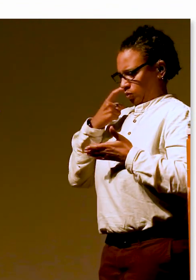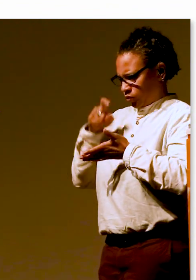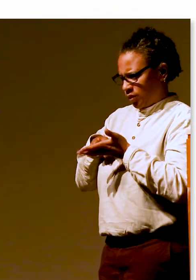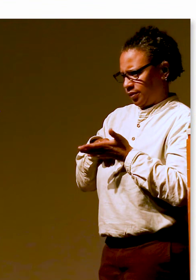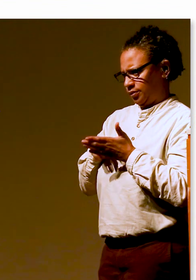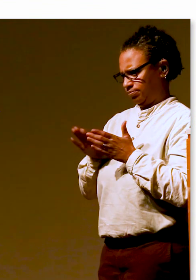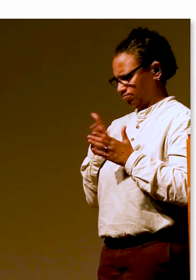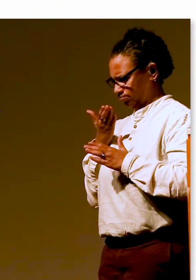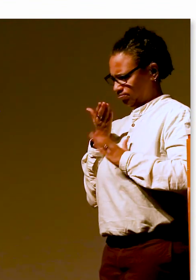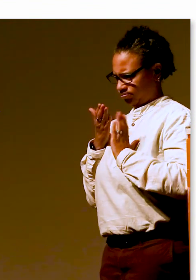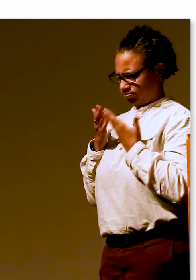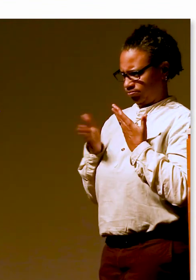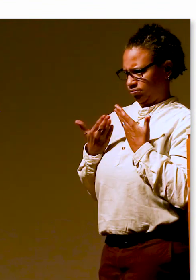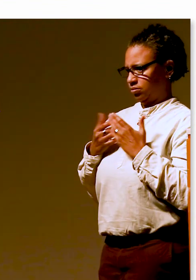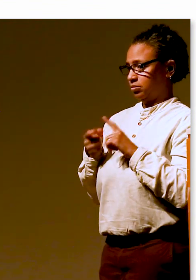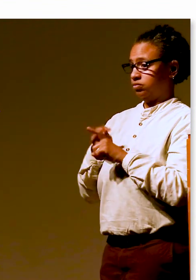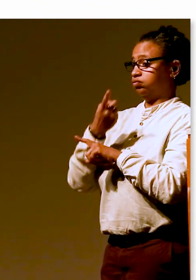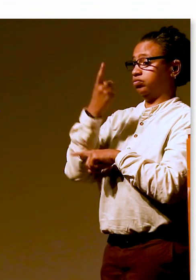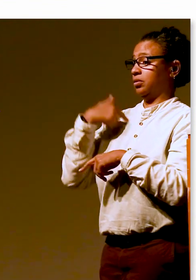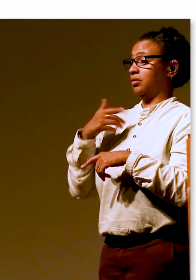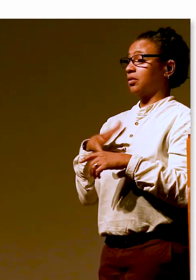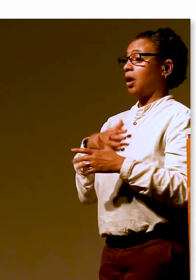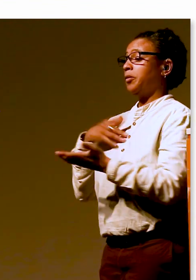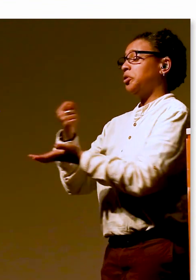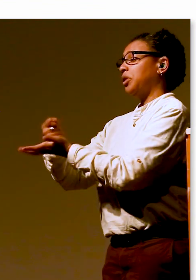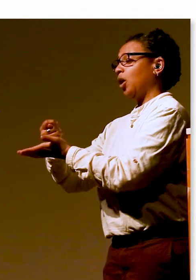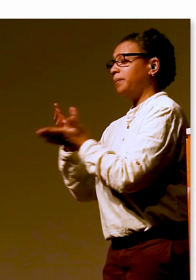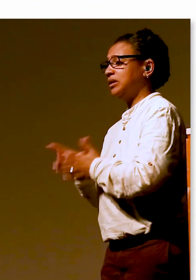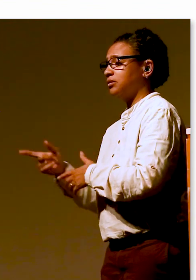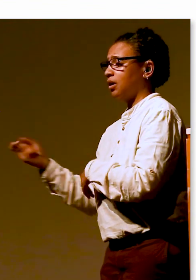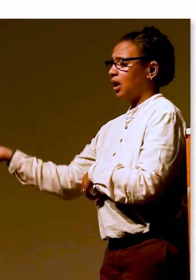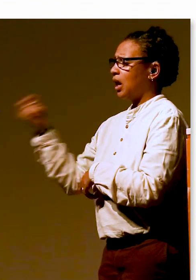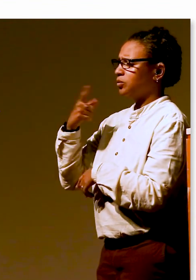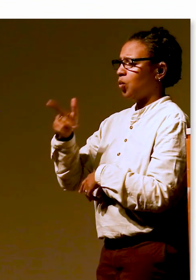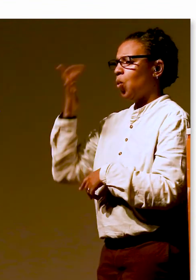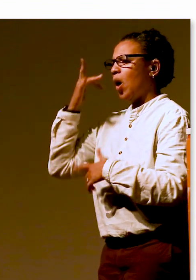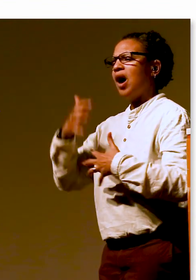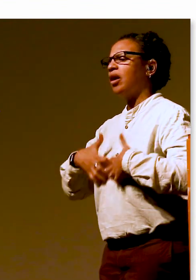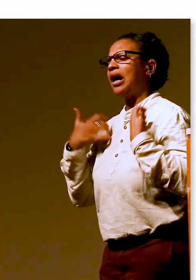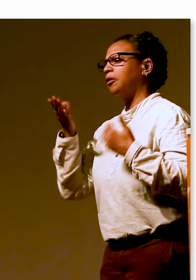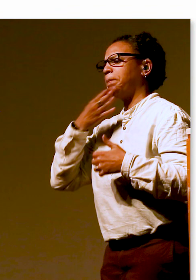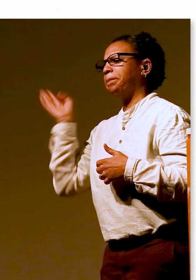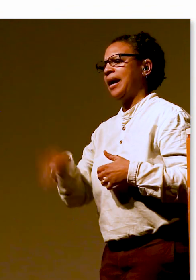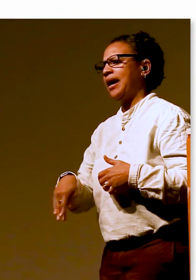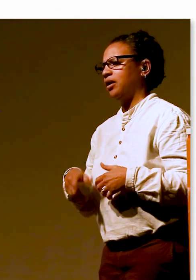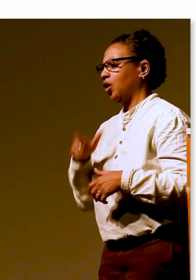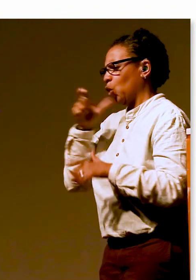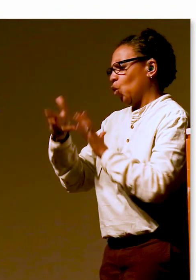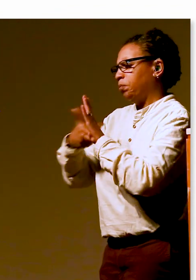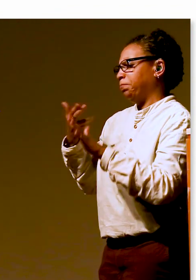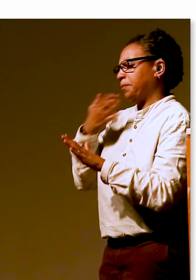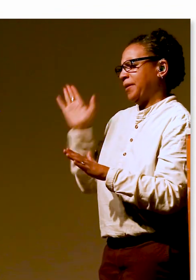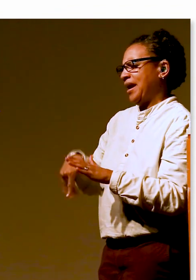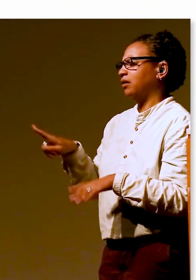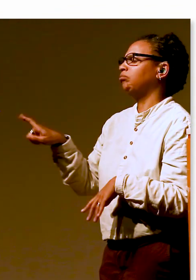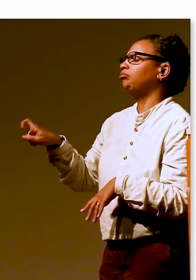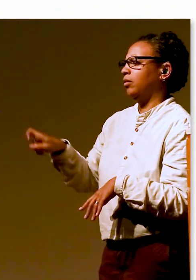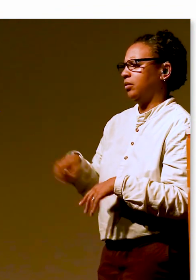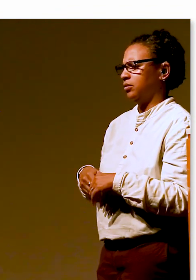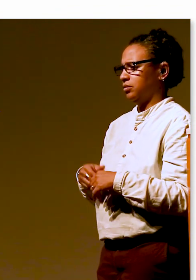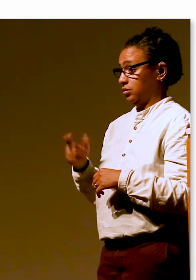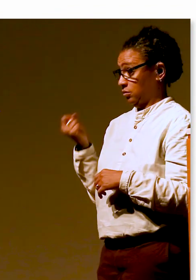to my therapist, and my therapist is like, why is anger bad? Like, that's always the question that we arrive at again. Because I think the more time that I spent in